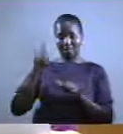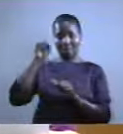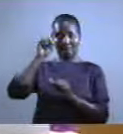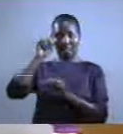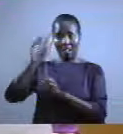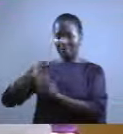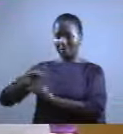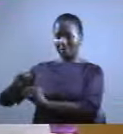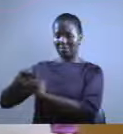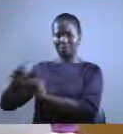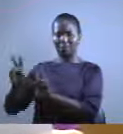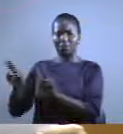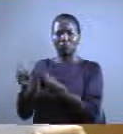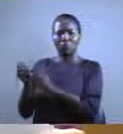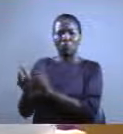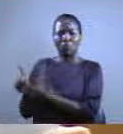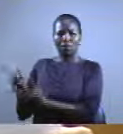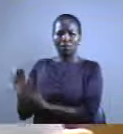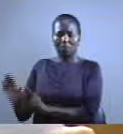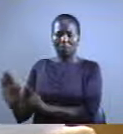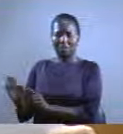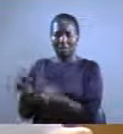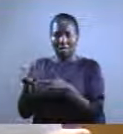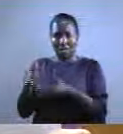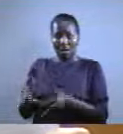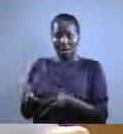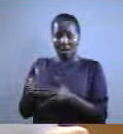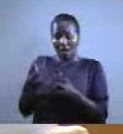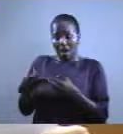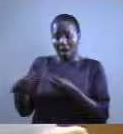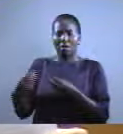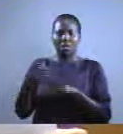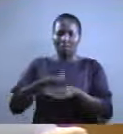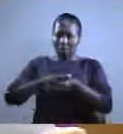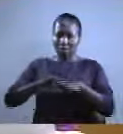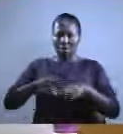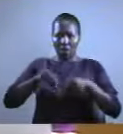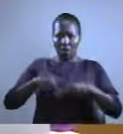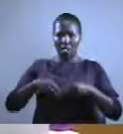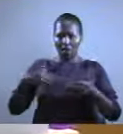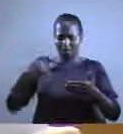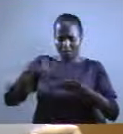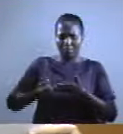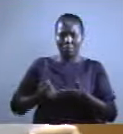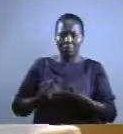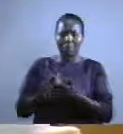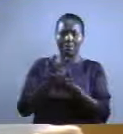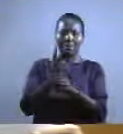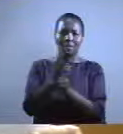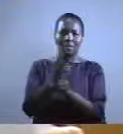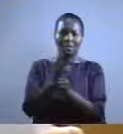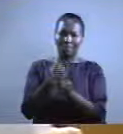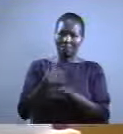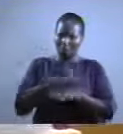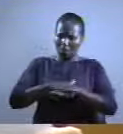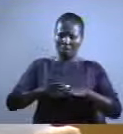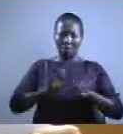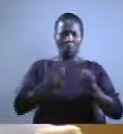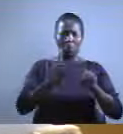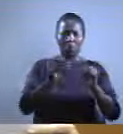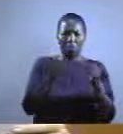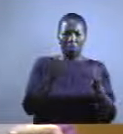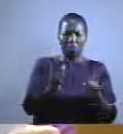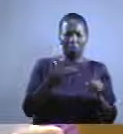were severely limited. It is this outcome that we cannot allow to continue to haunt us. We cannot allow the quality of